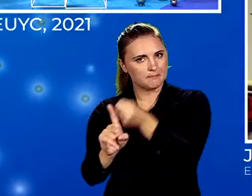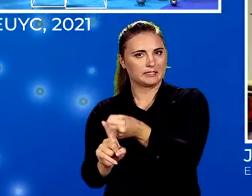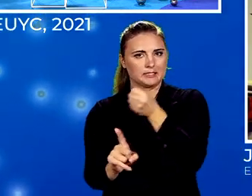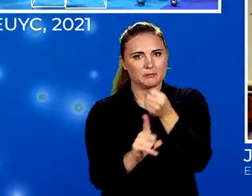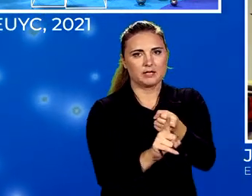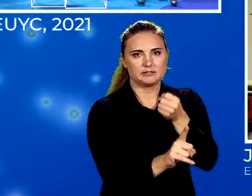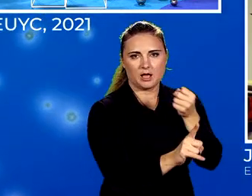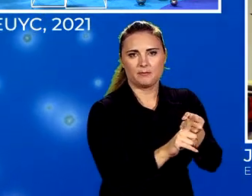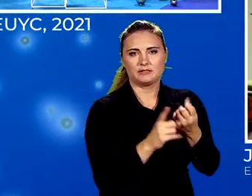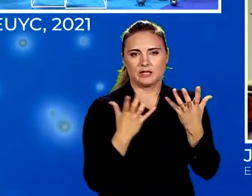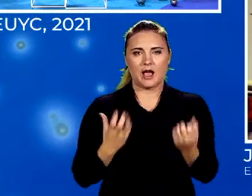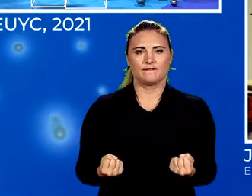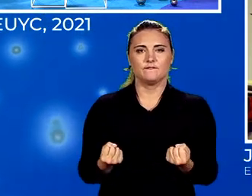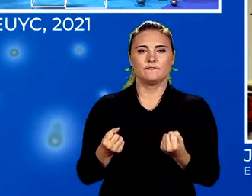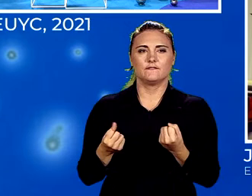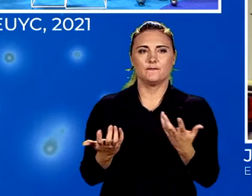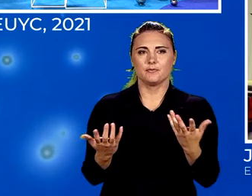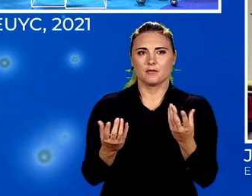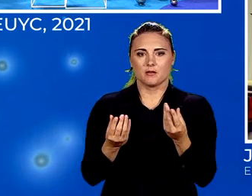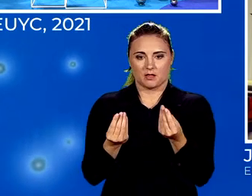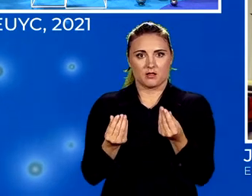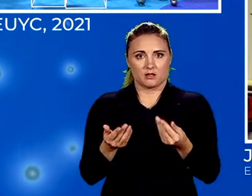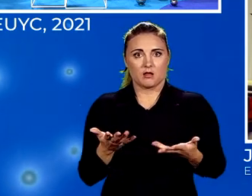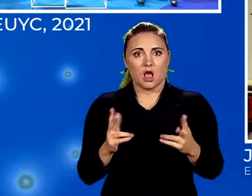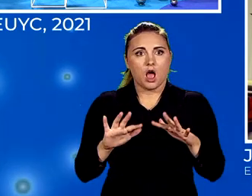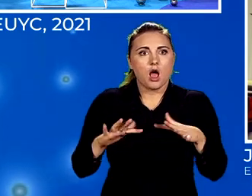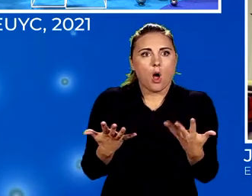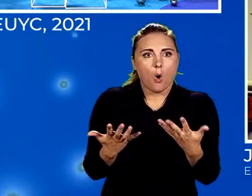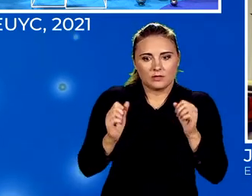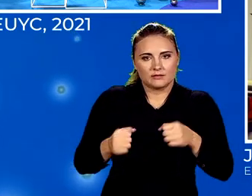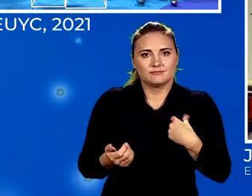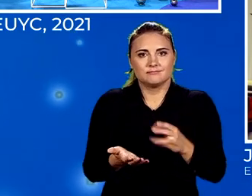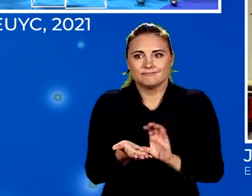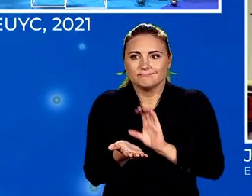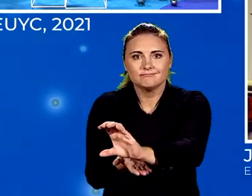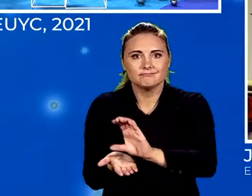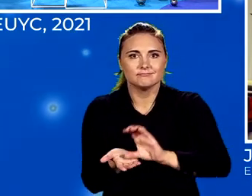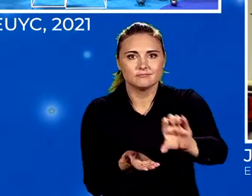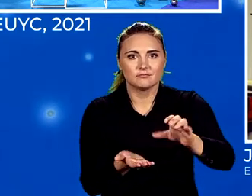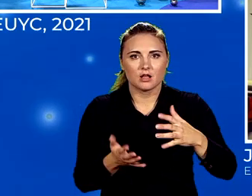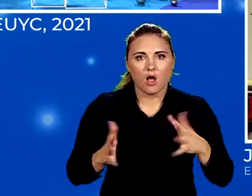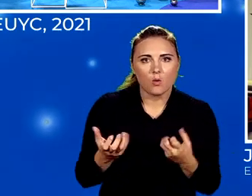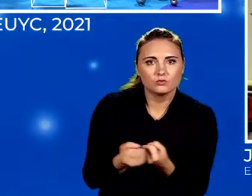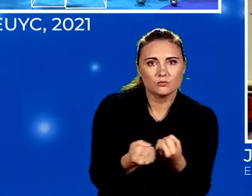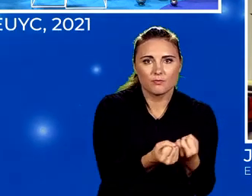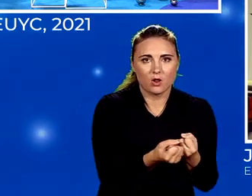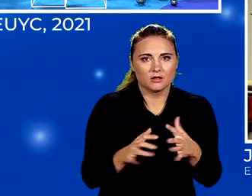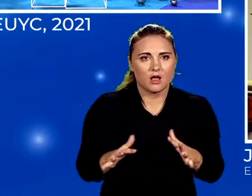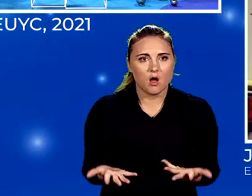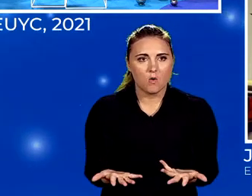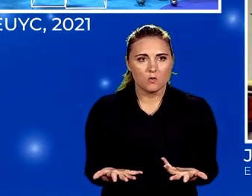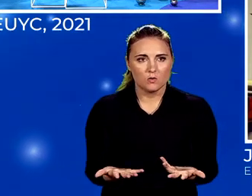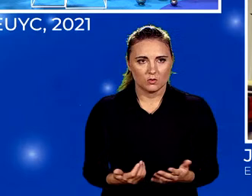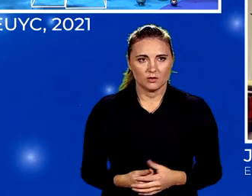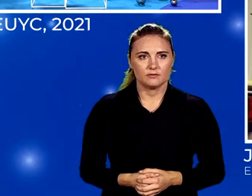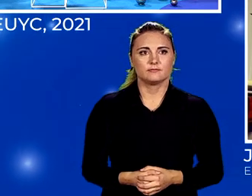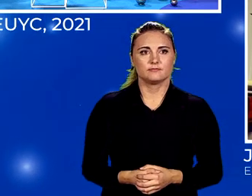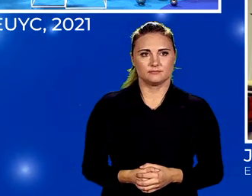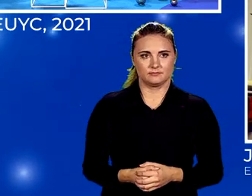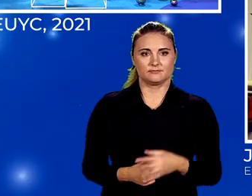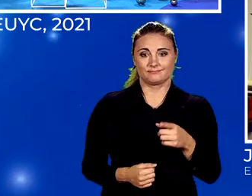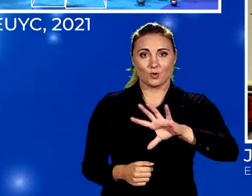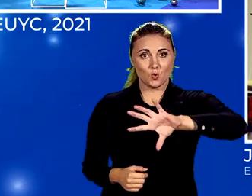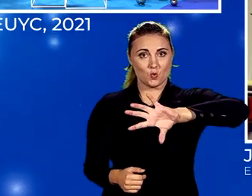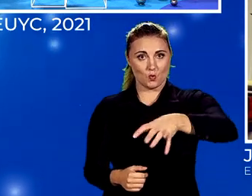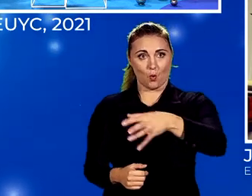enormous stimulus packages, the enormous COVID relief bills, and so that we have seen both on the national